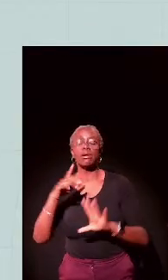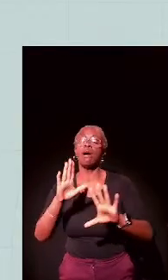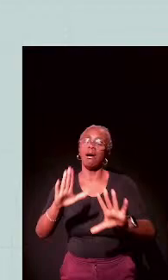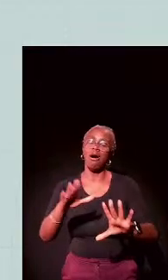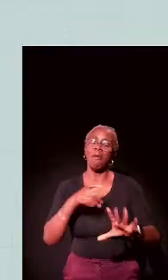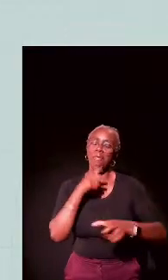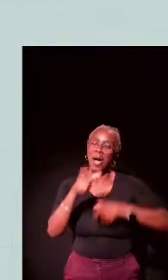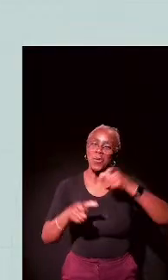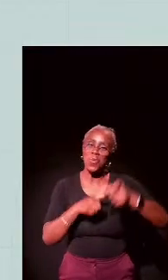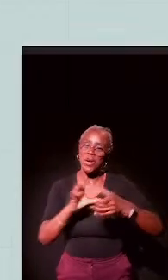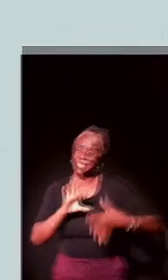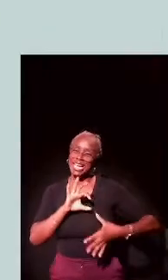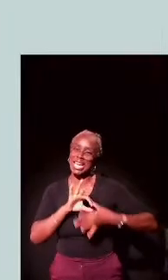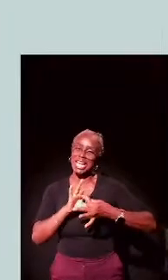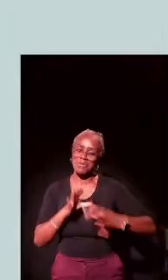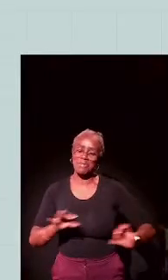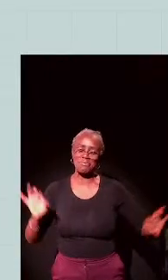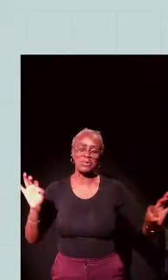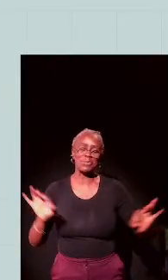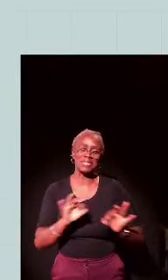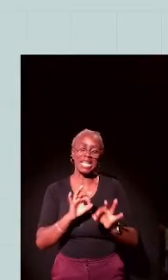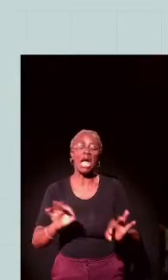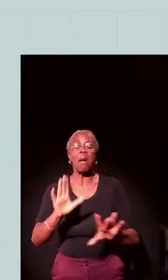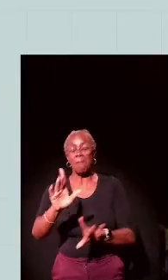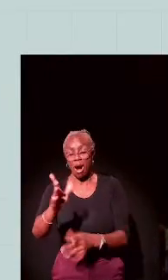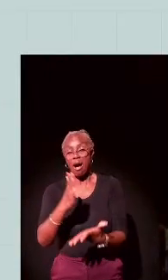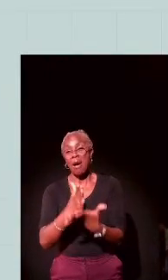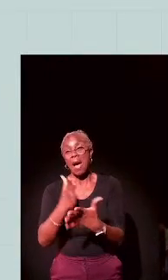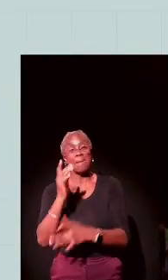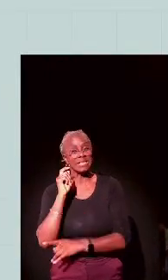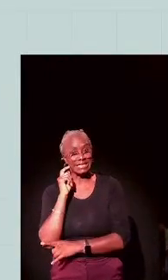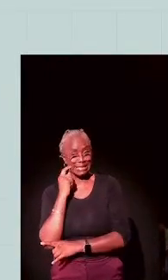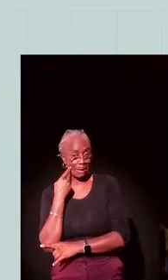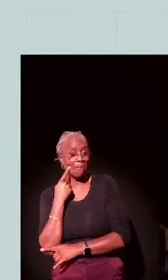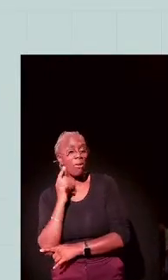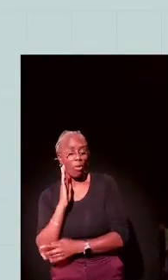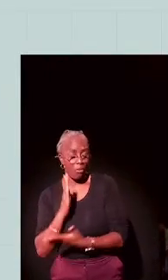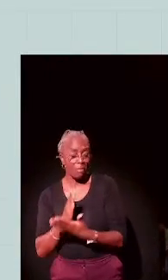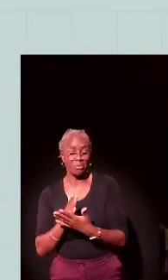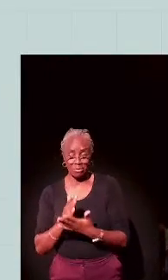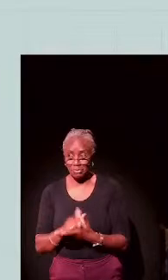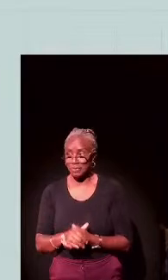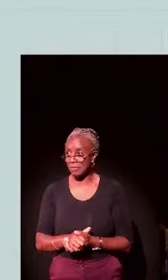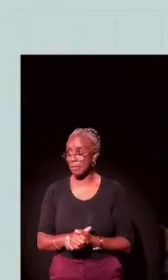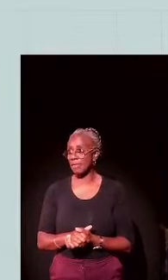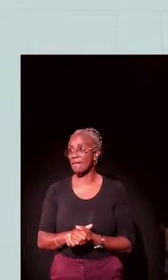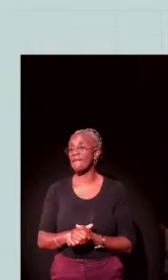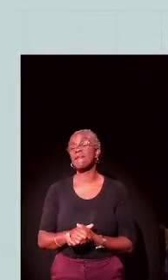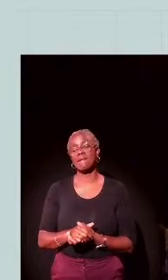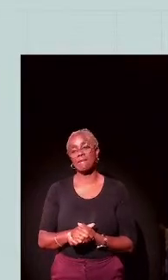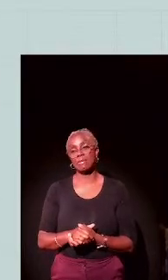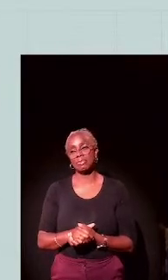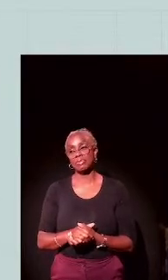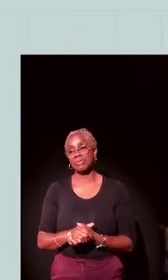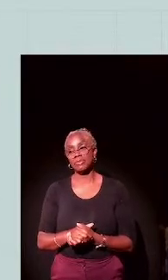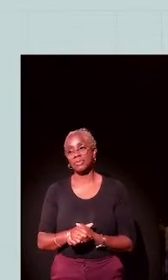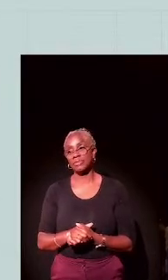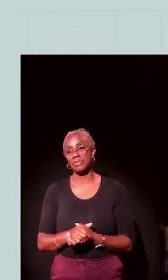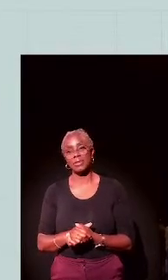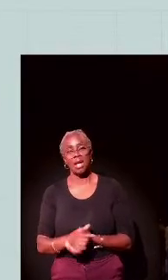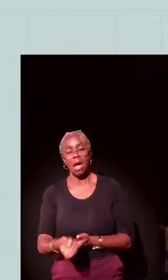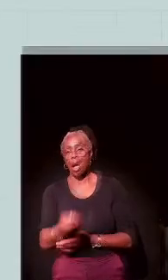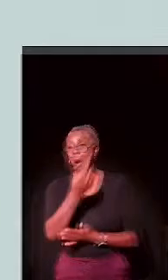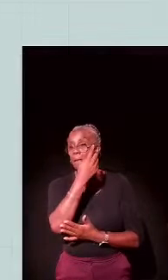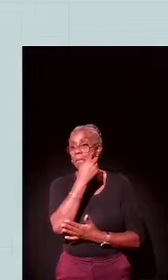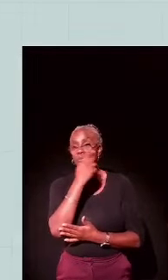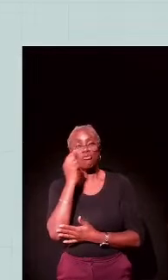here, but it seemed quite simple, quite infantile in some ways. And a good piece of evidence for that is